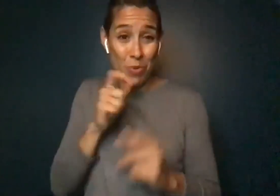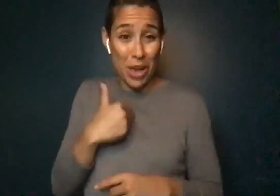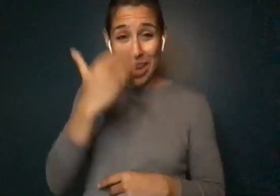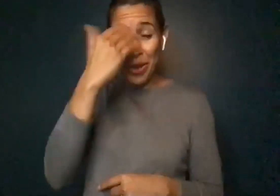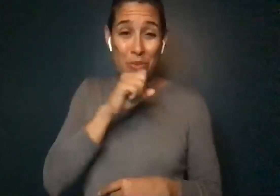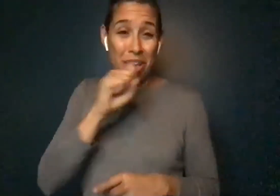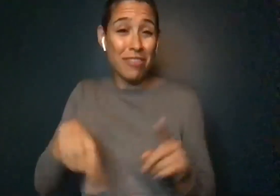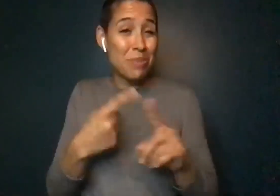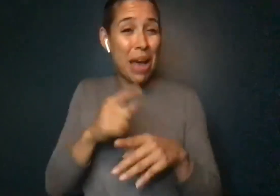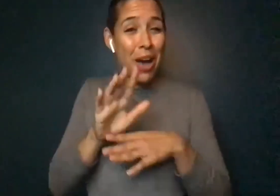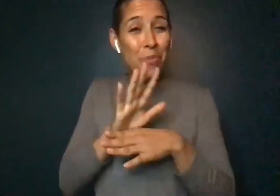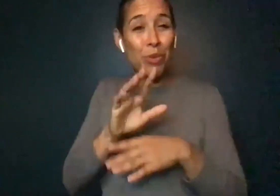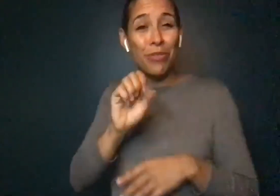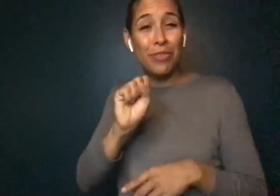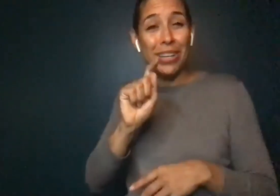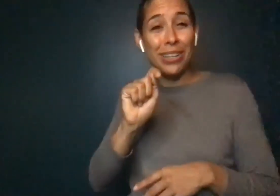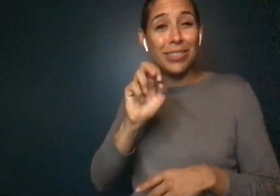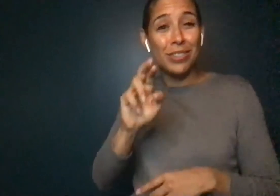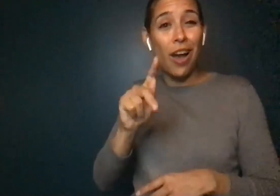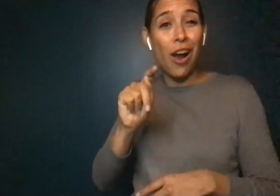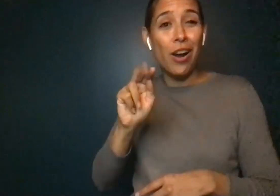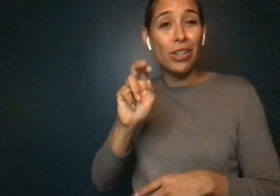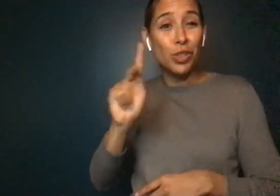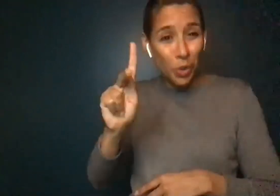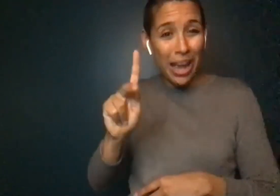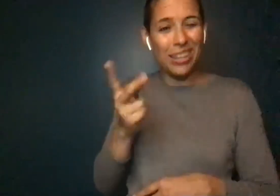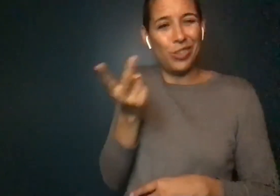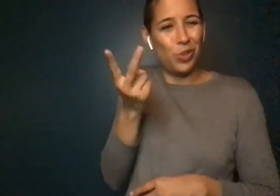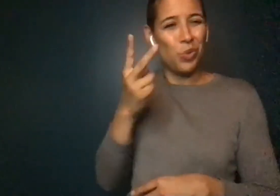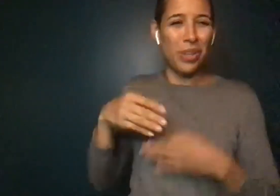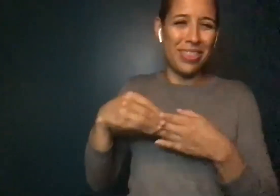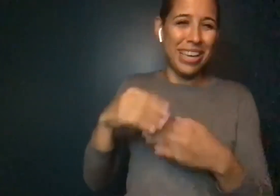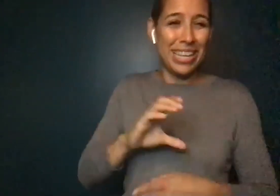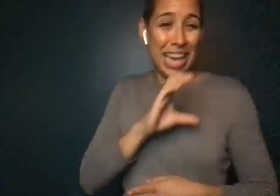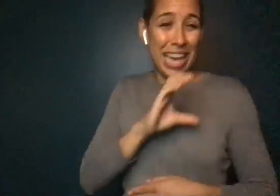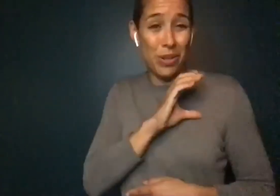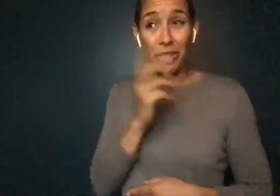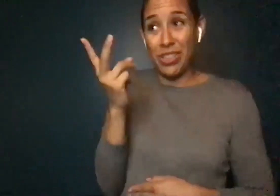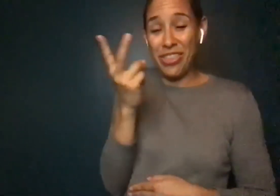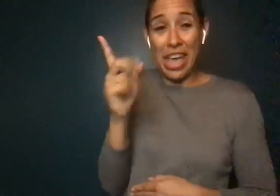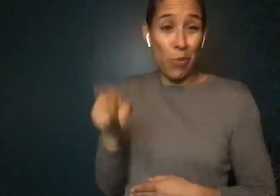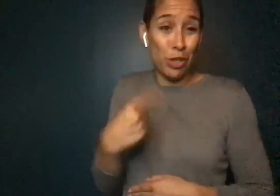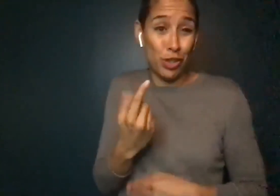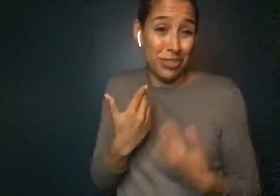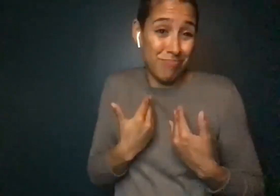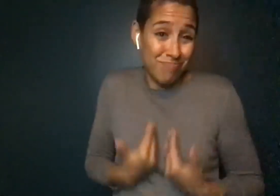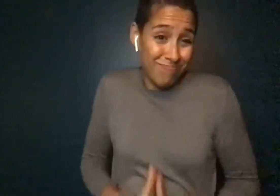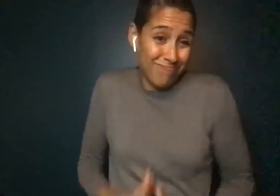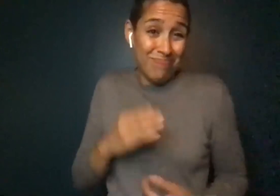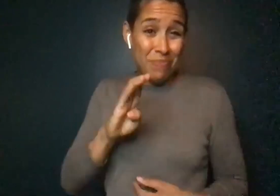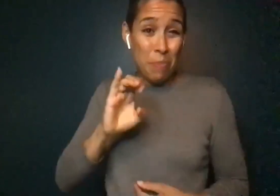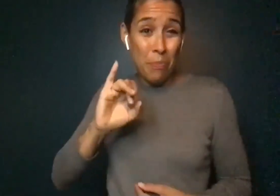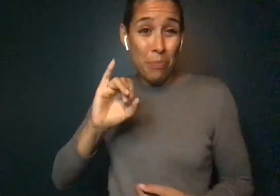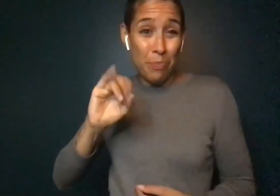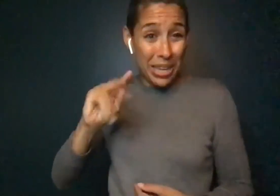Trek and loved about Uhura and George Takai is that they were just being actually, they weren't